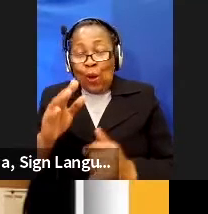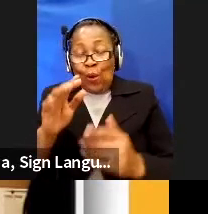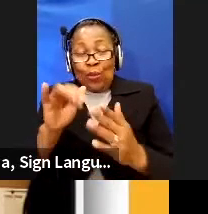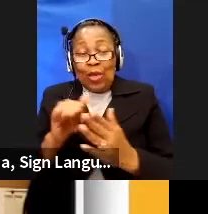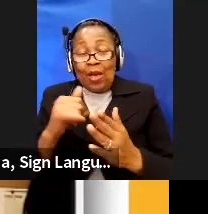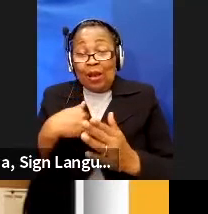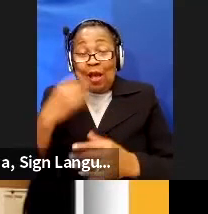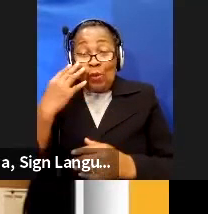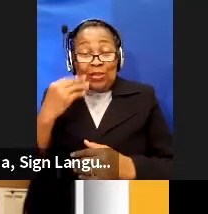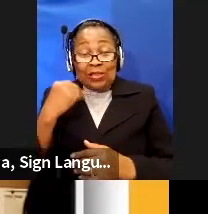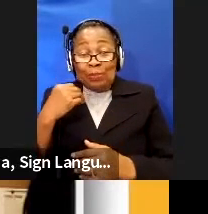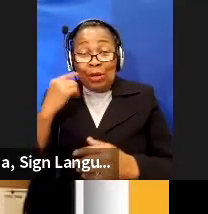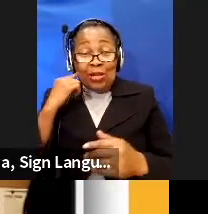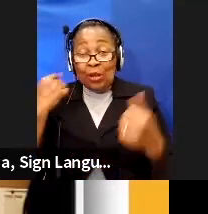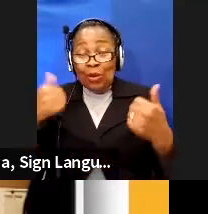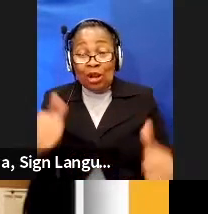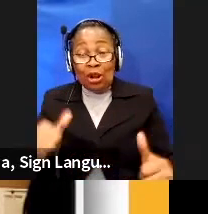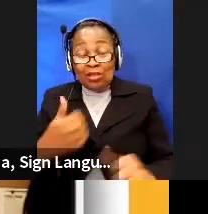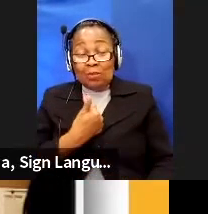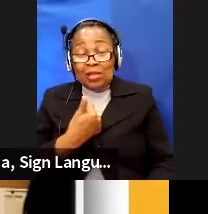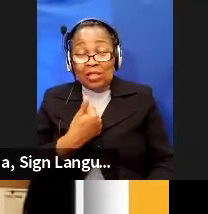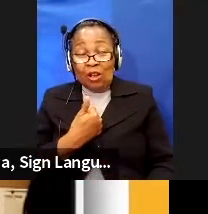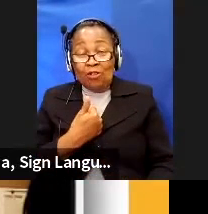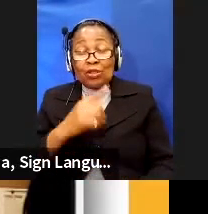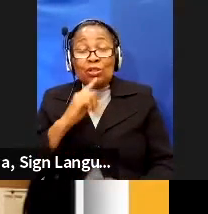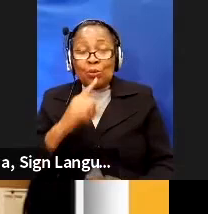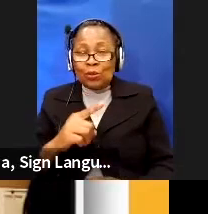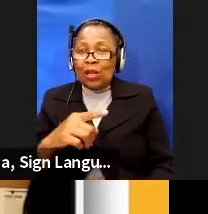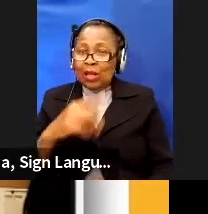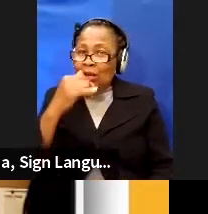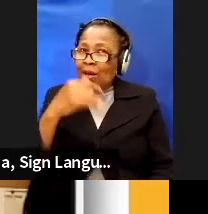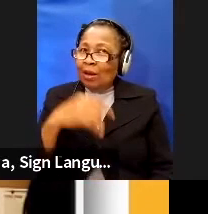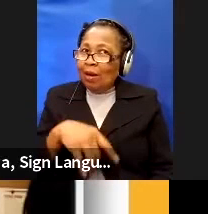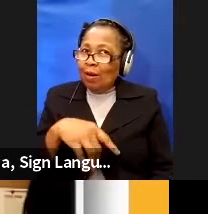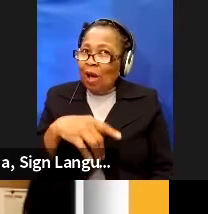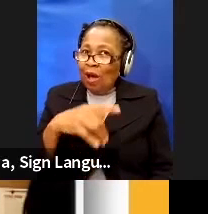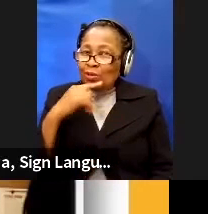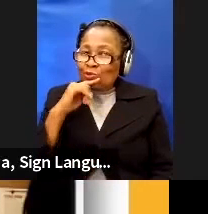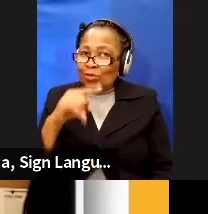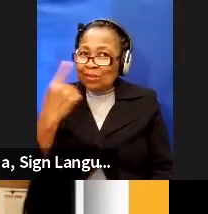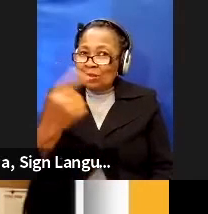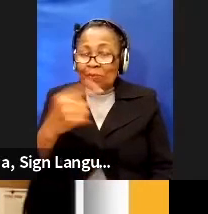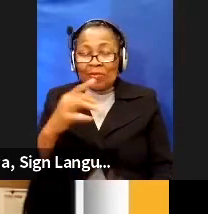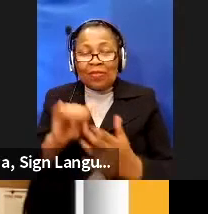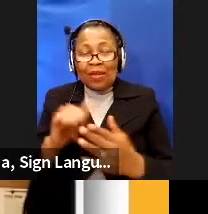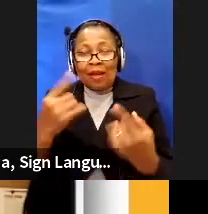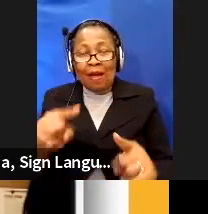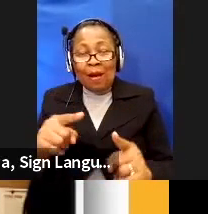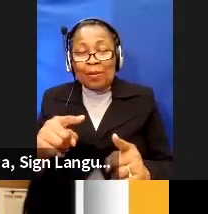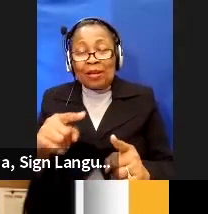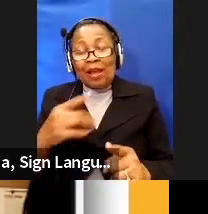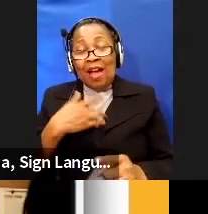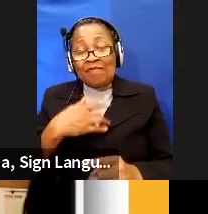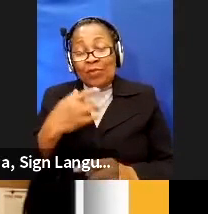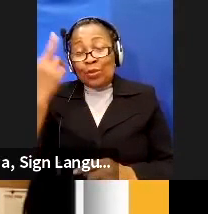experience hearing loss myself, so it was definitely serendipity that it all happened. And so I feel like there's a reason that I do